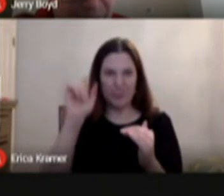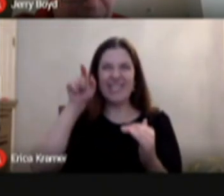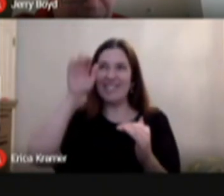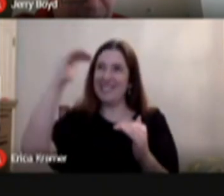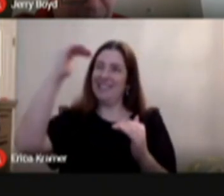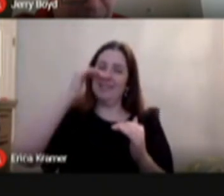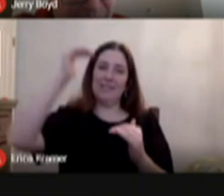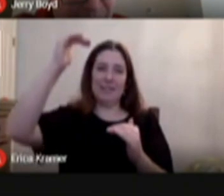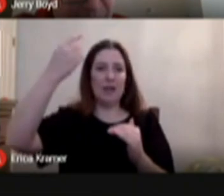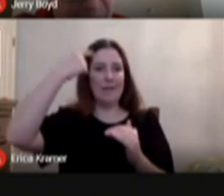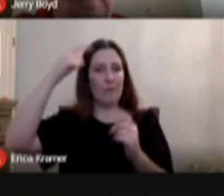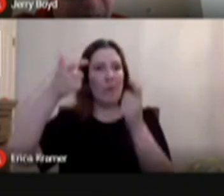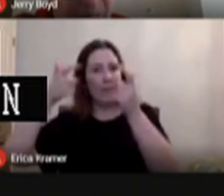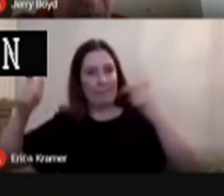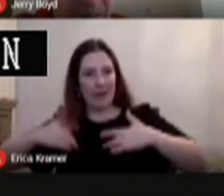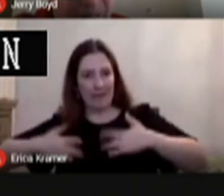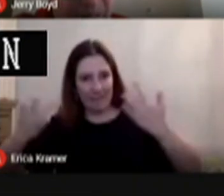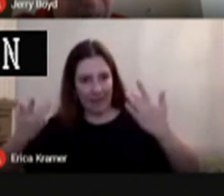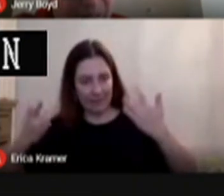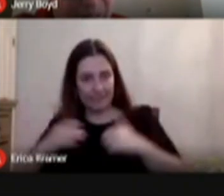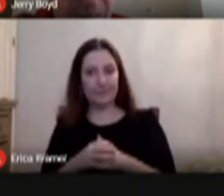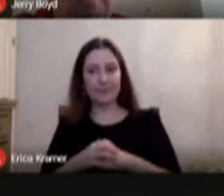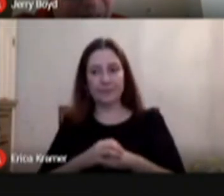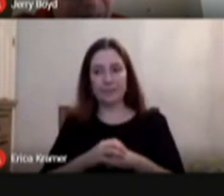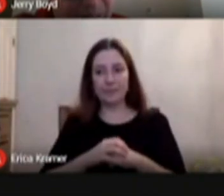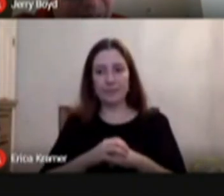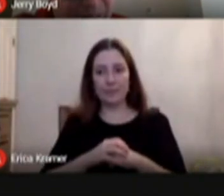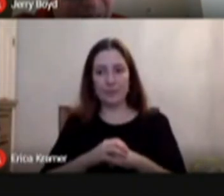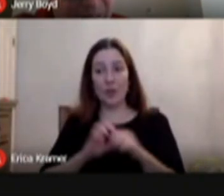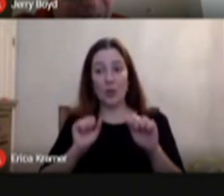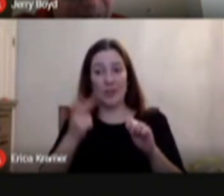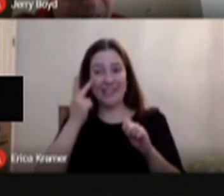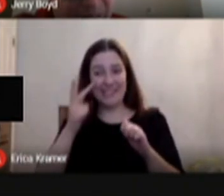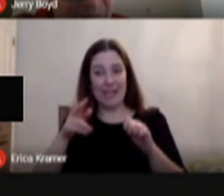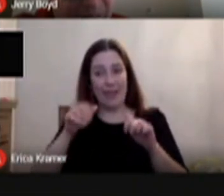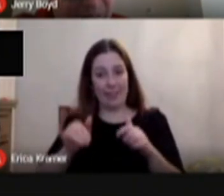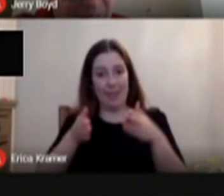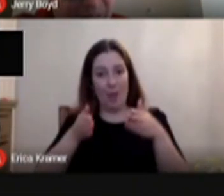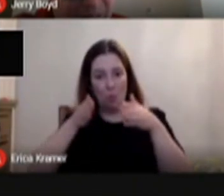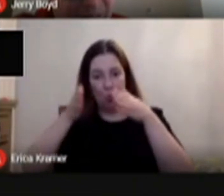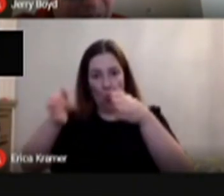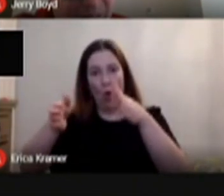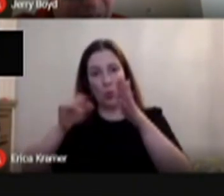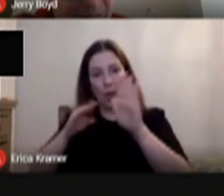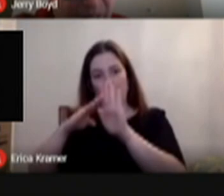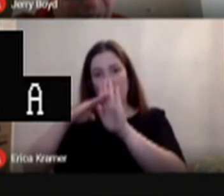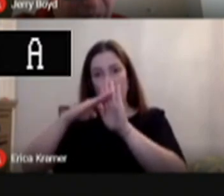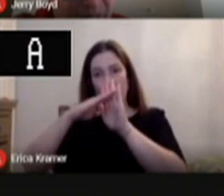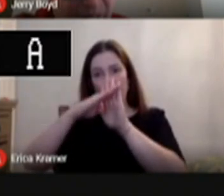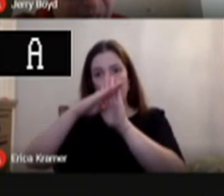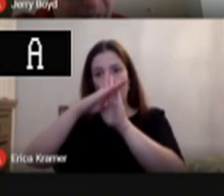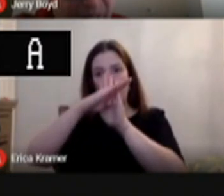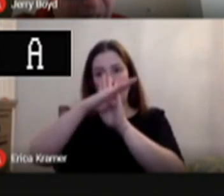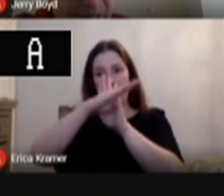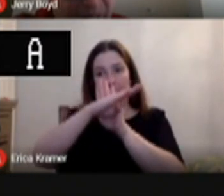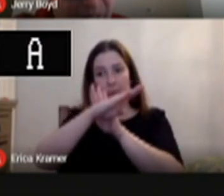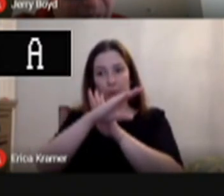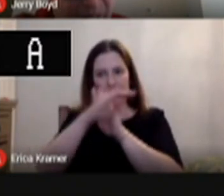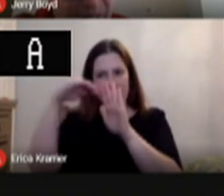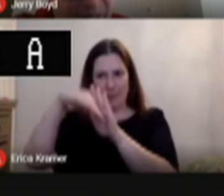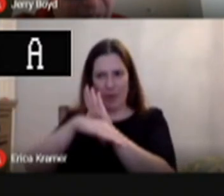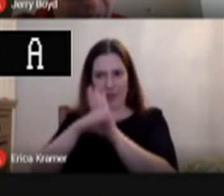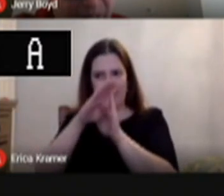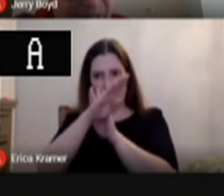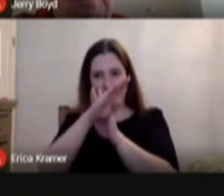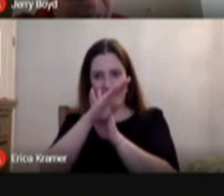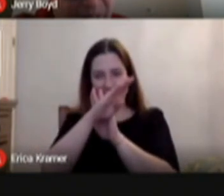plaza. Along the way, as you come up that sloped walkway, you see a new civic pavilion building, which is an outpost of exciting